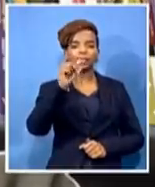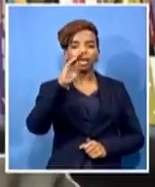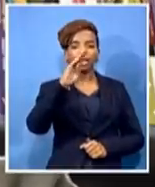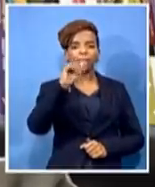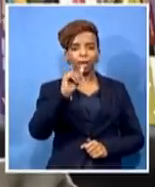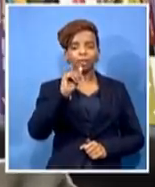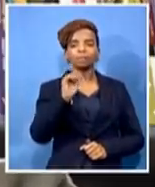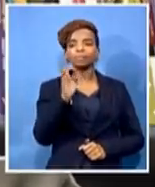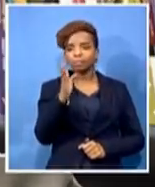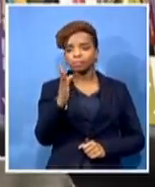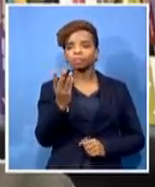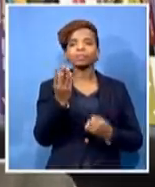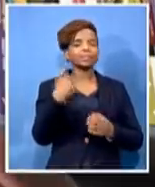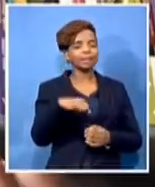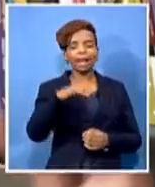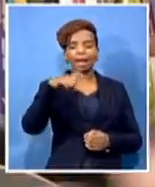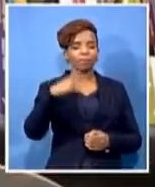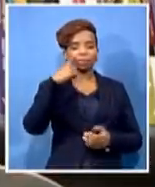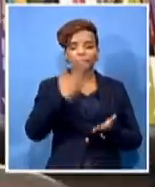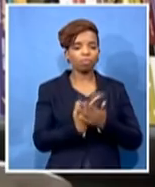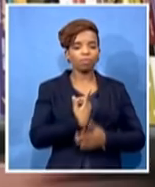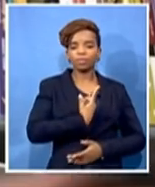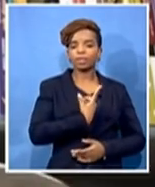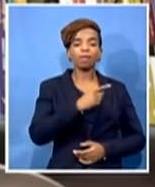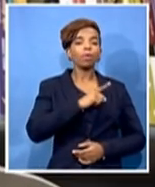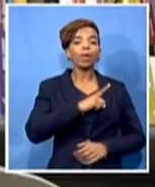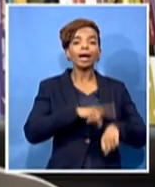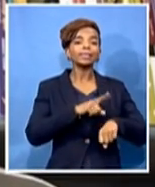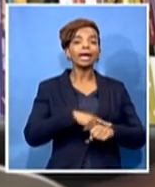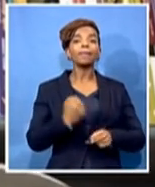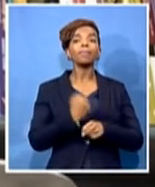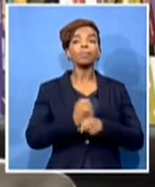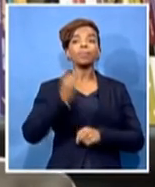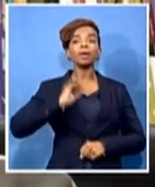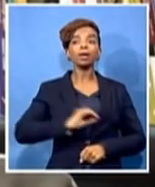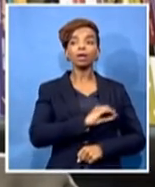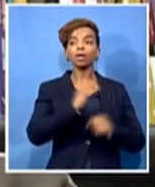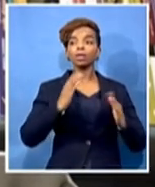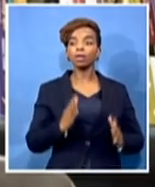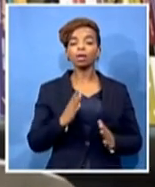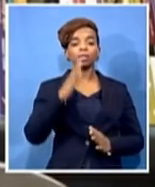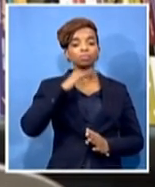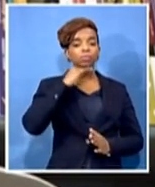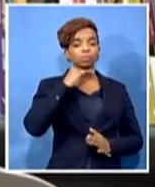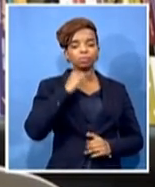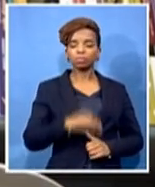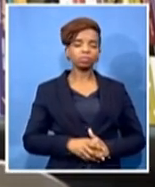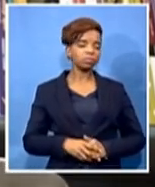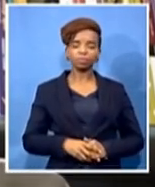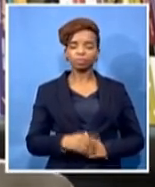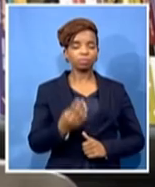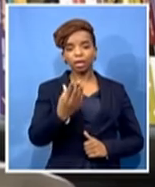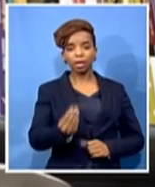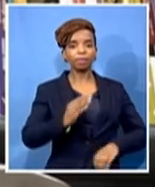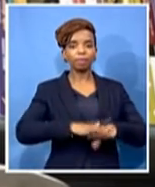mayor of Johannesburg. And I think he has identified a number of challenges that he needs to fix. It